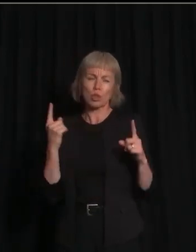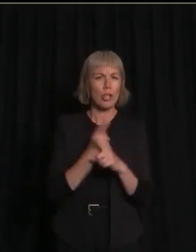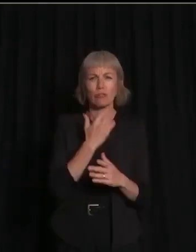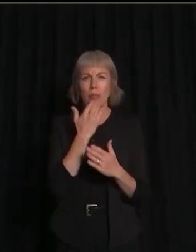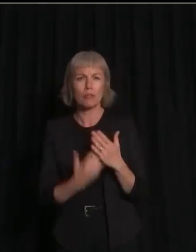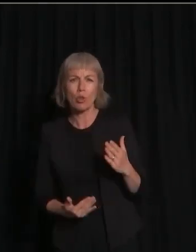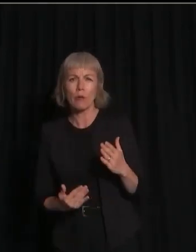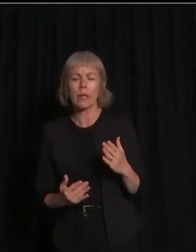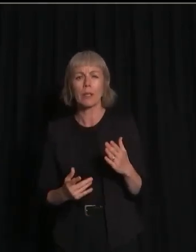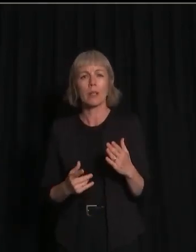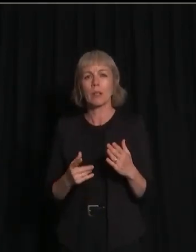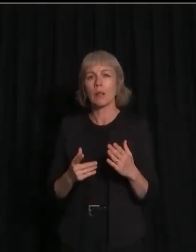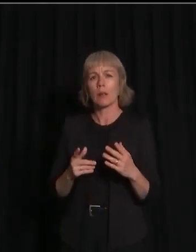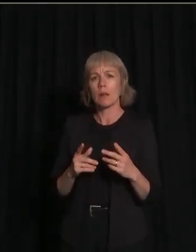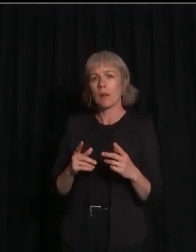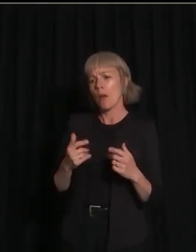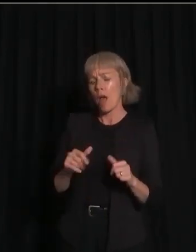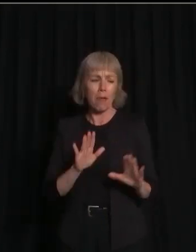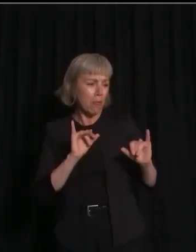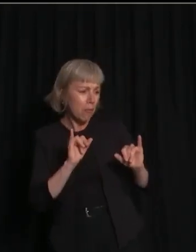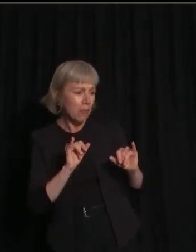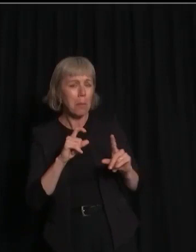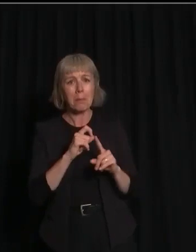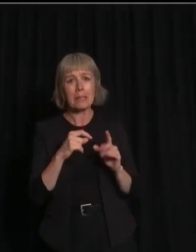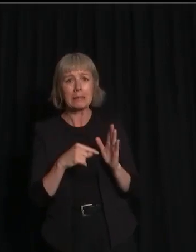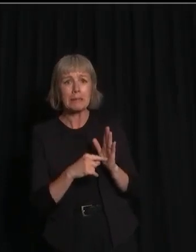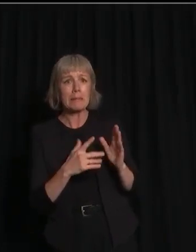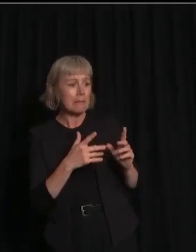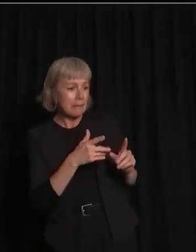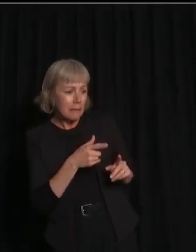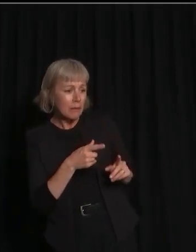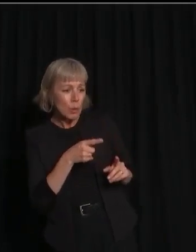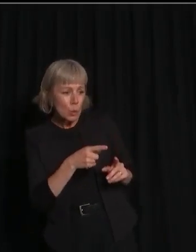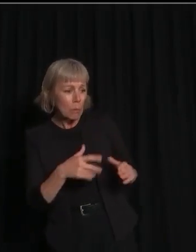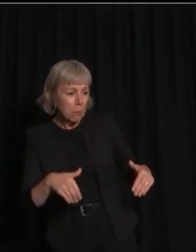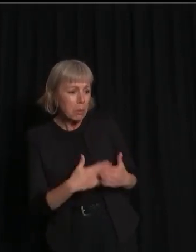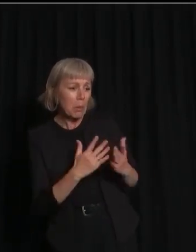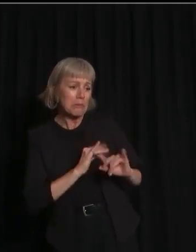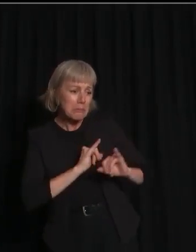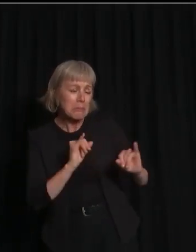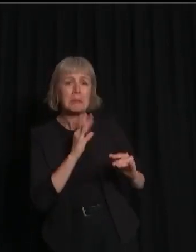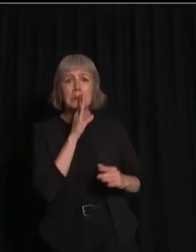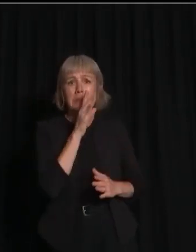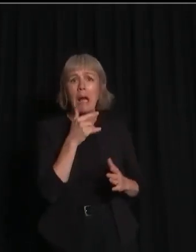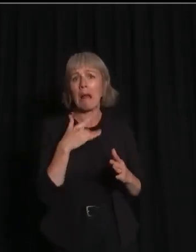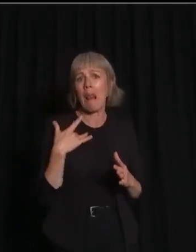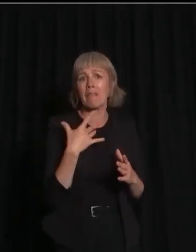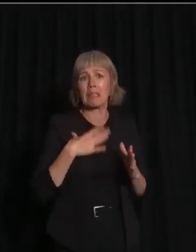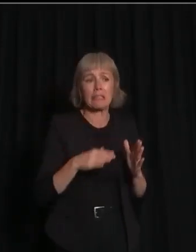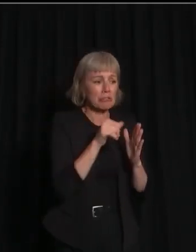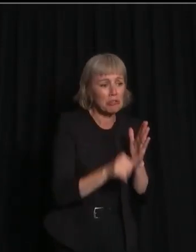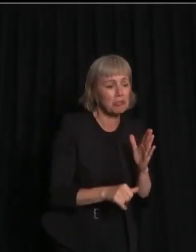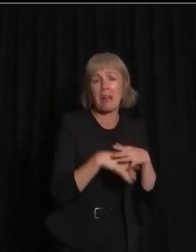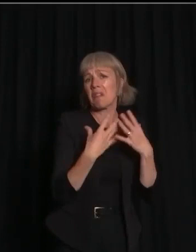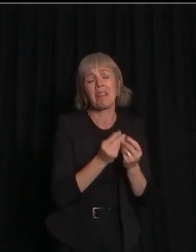that, oh my God, how sad is that you were born this way, you're gonna have such a difficult life. No, I'm